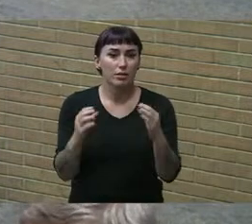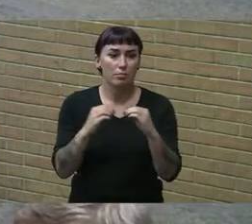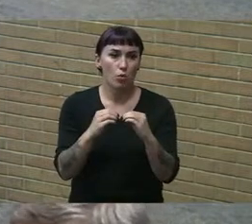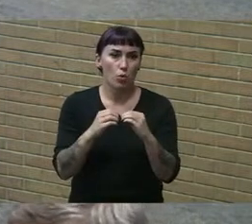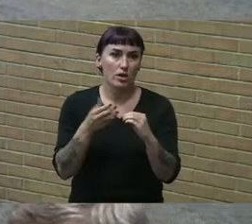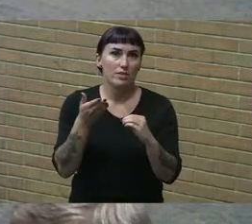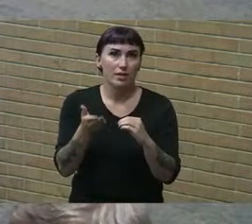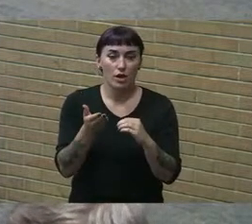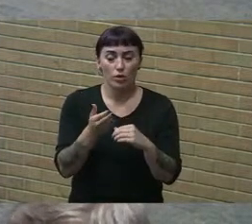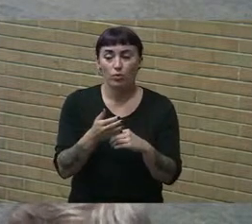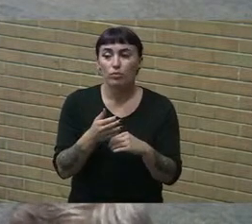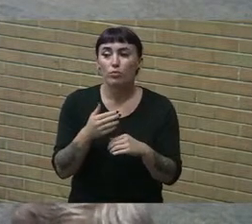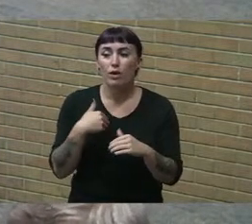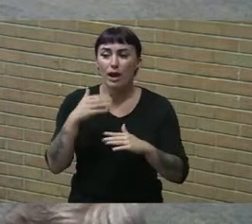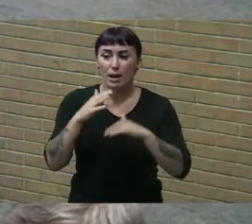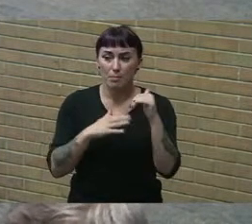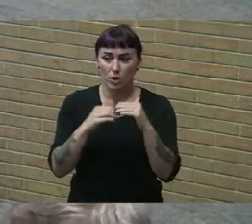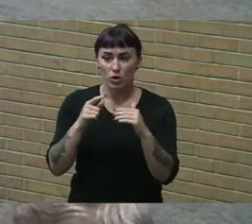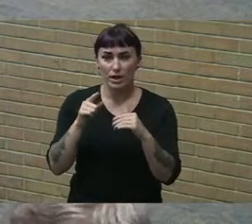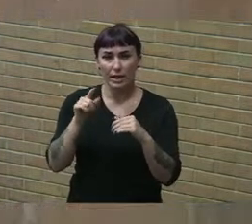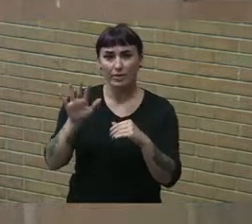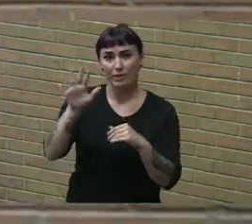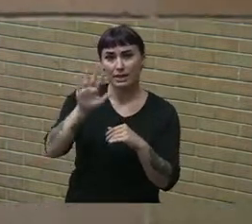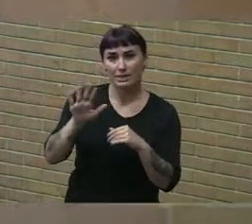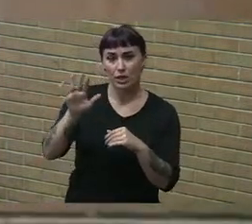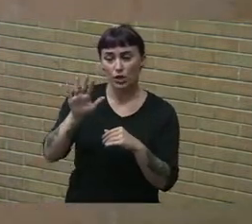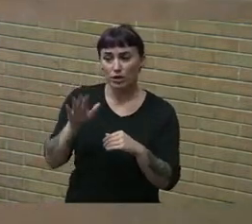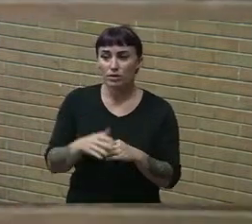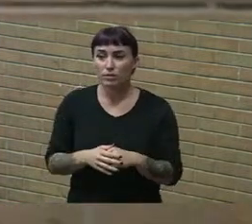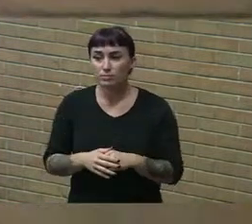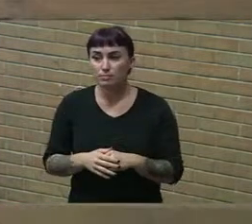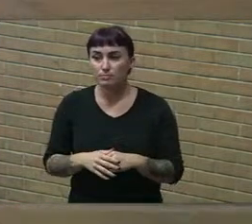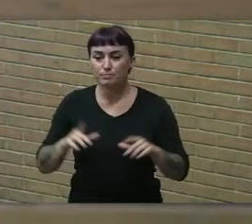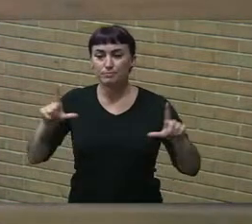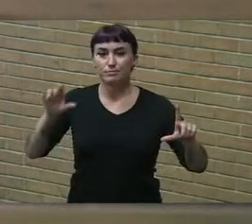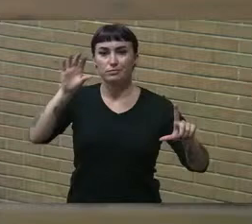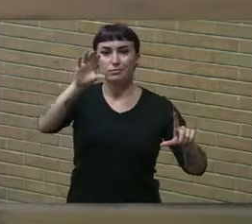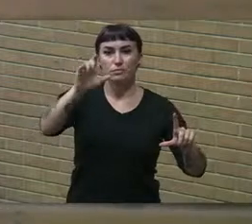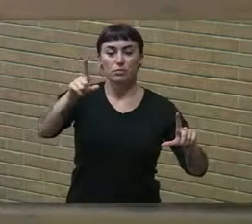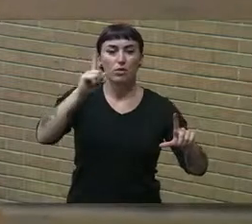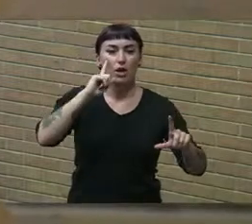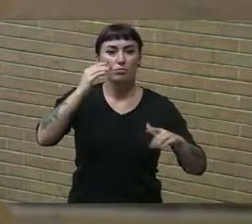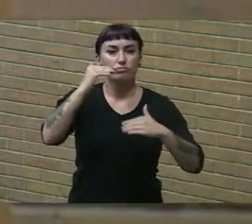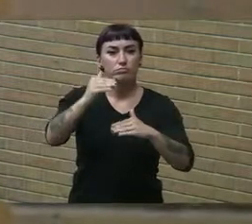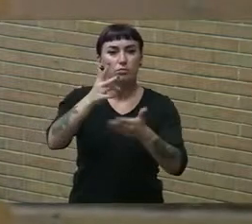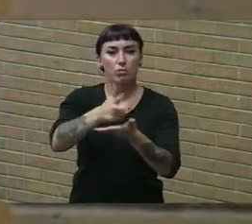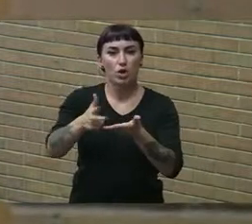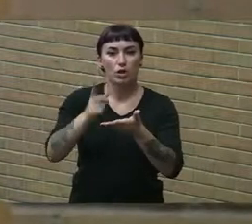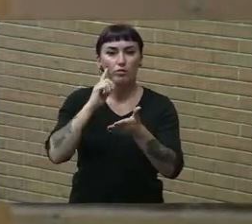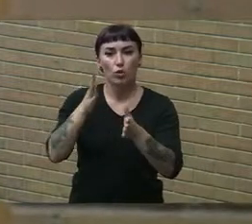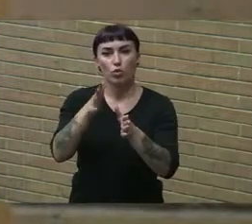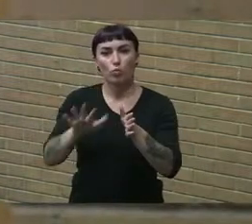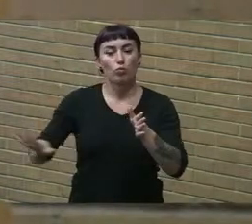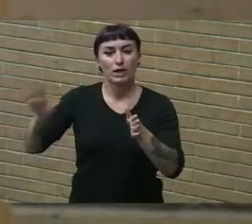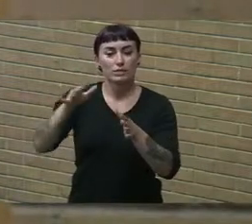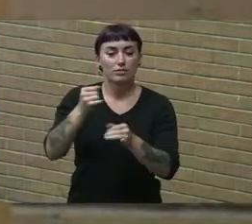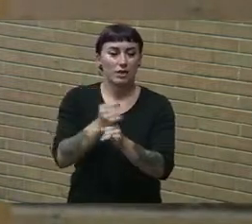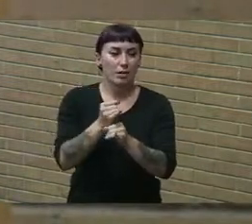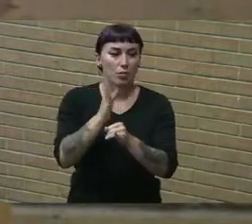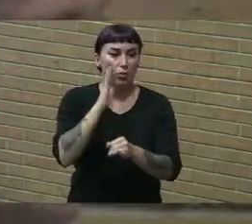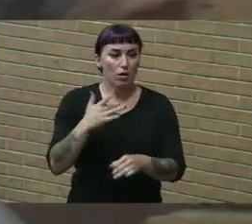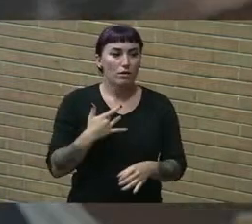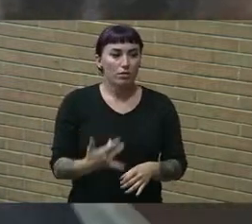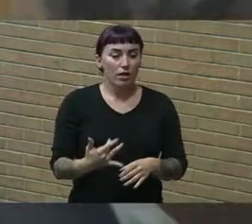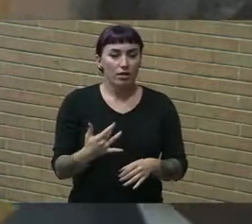here. We had a building up in this area, but it would constrict the parking for the rest of the campus and would likely